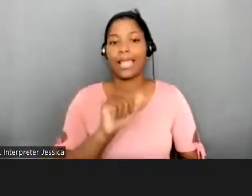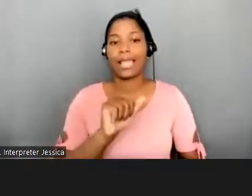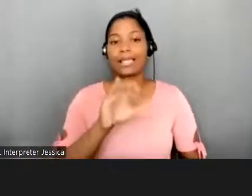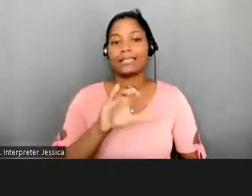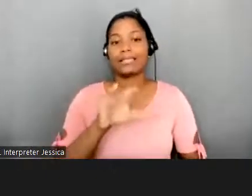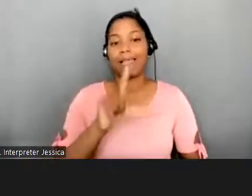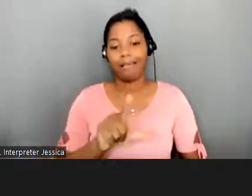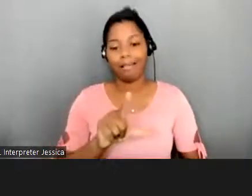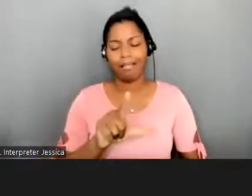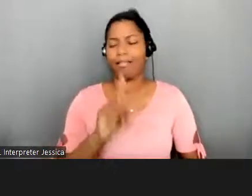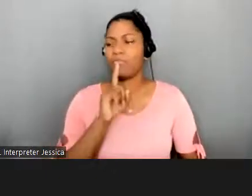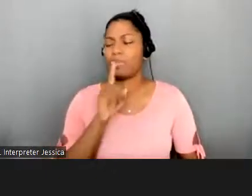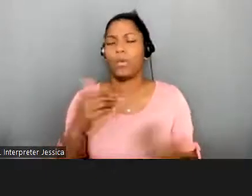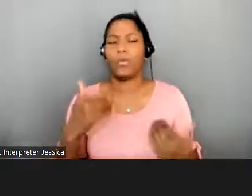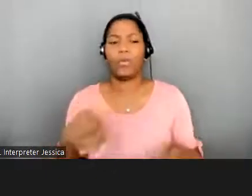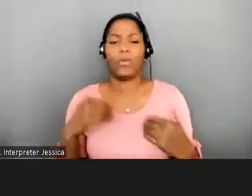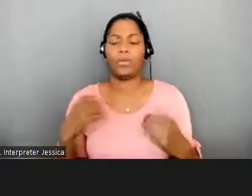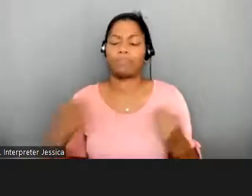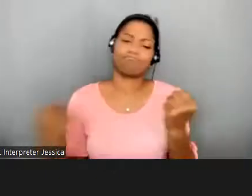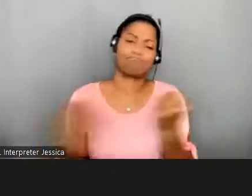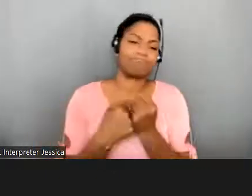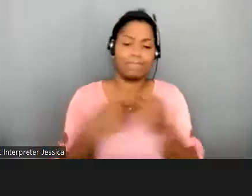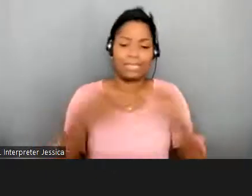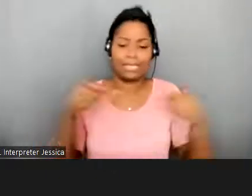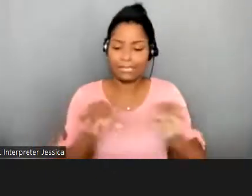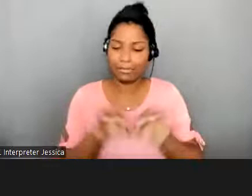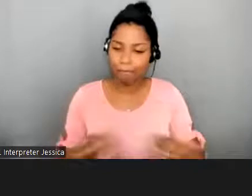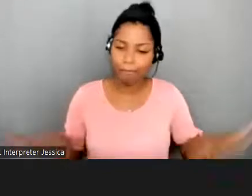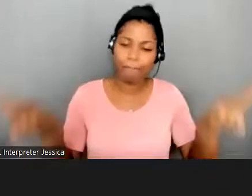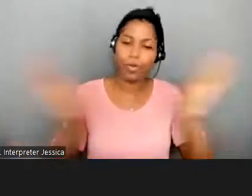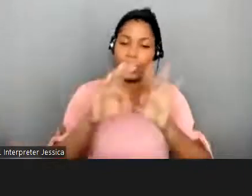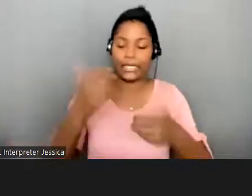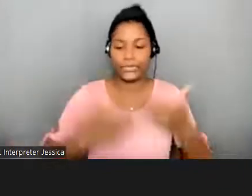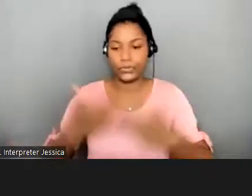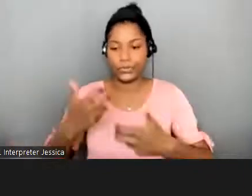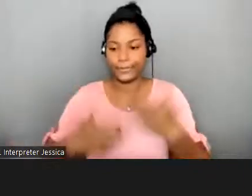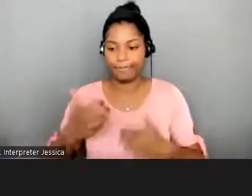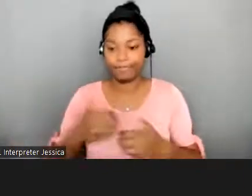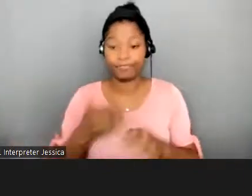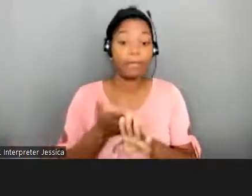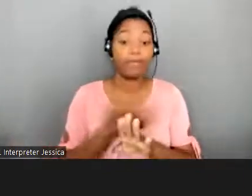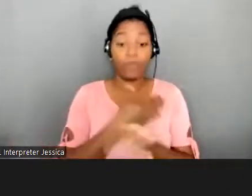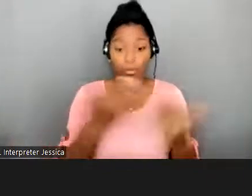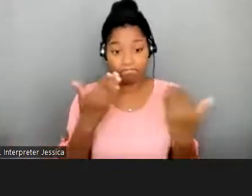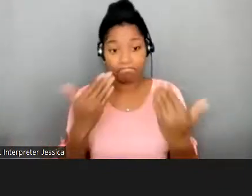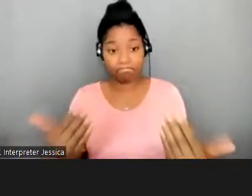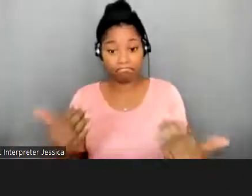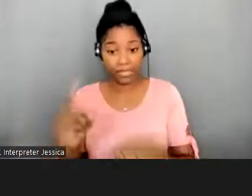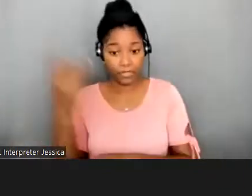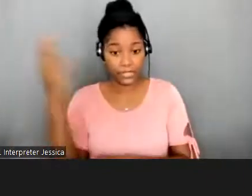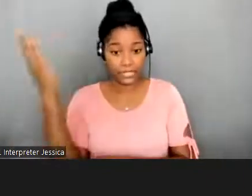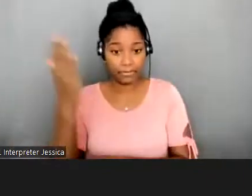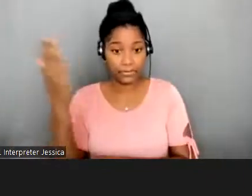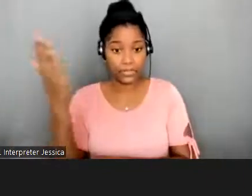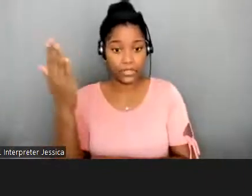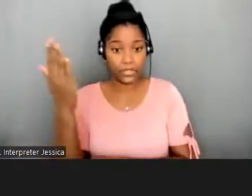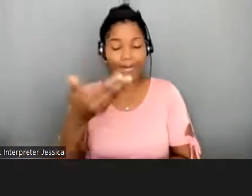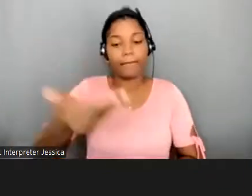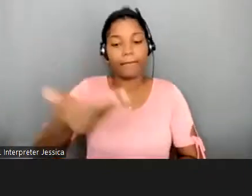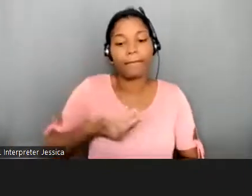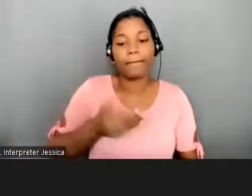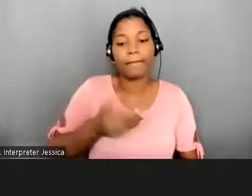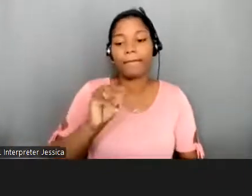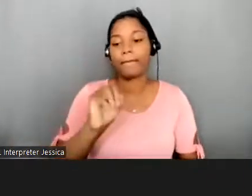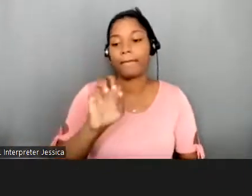of this important issue. Before we move into our first speaker, I wanted to introduce Meredith